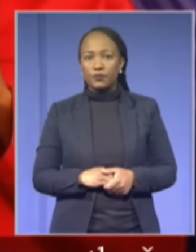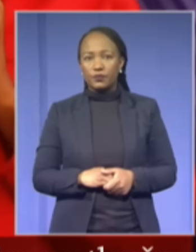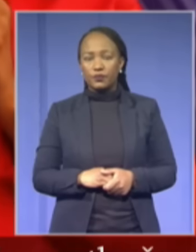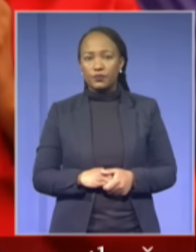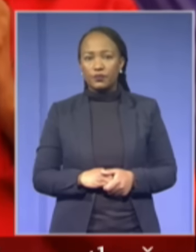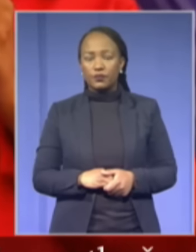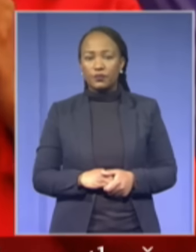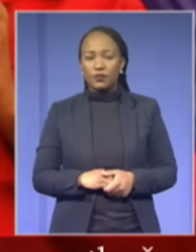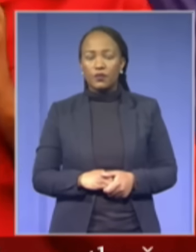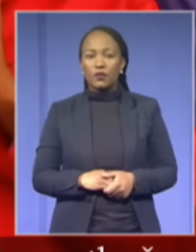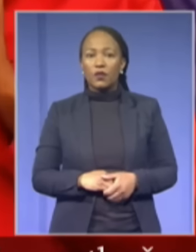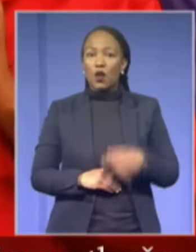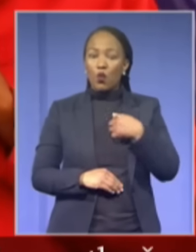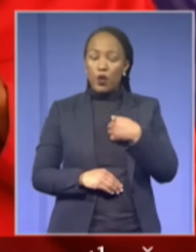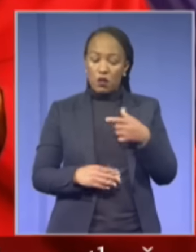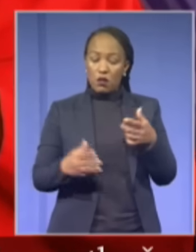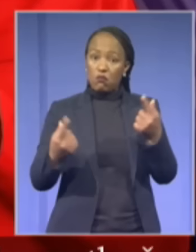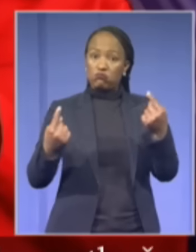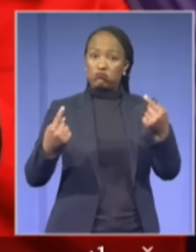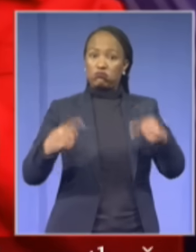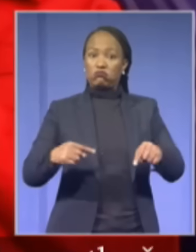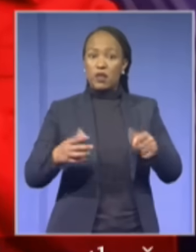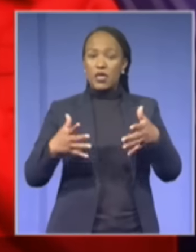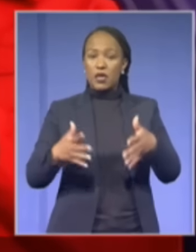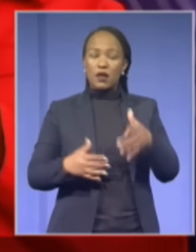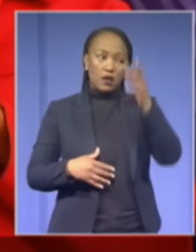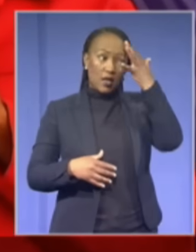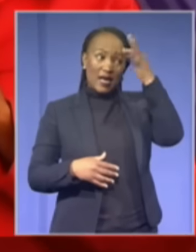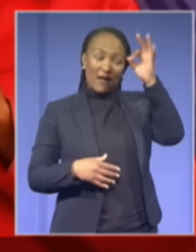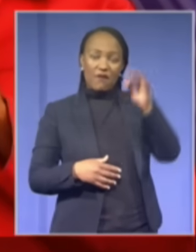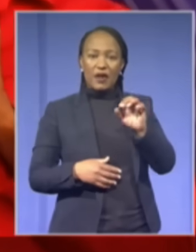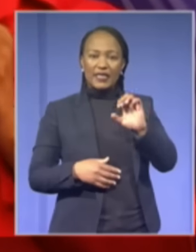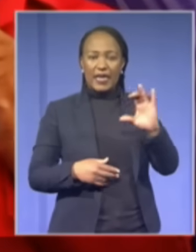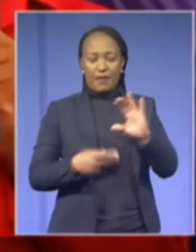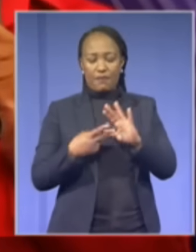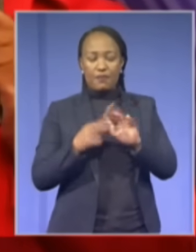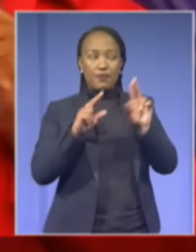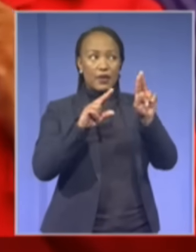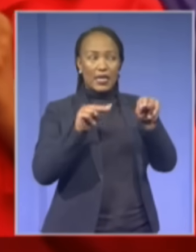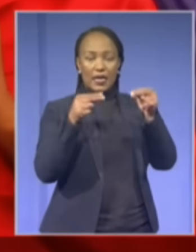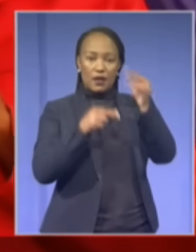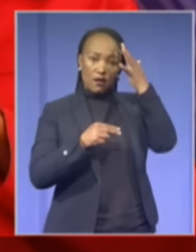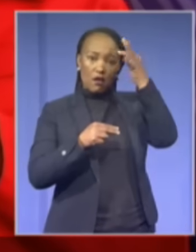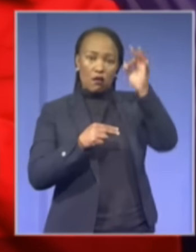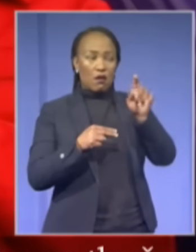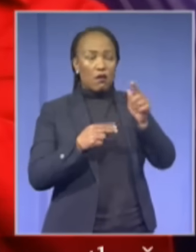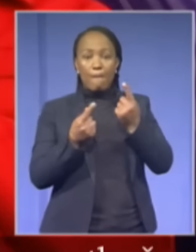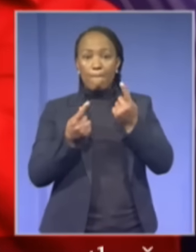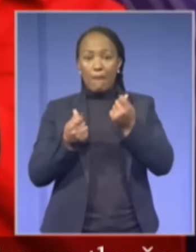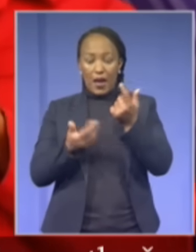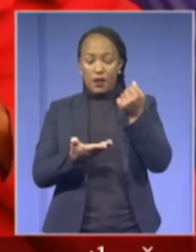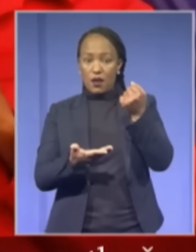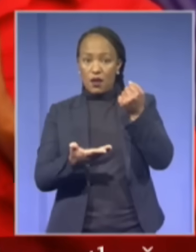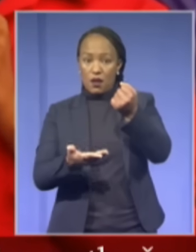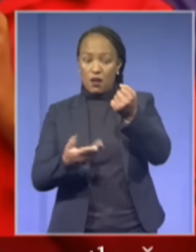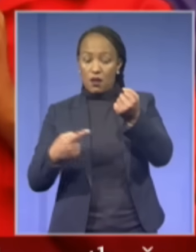We are here to say to government of the Eastern Cape and the national government, we are following the money and we want